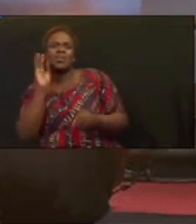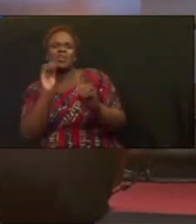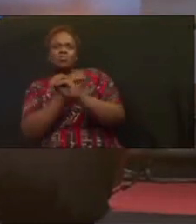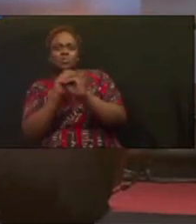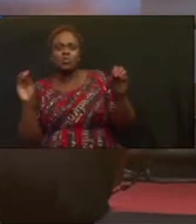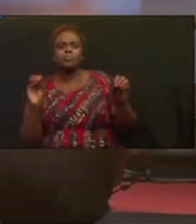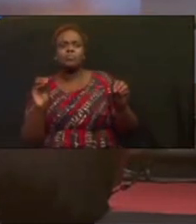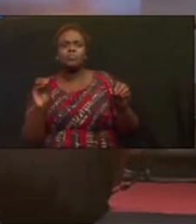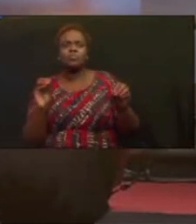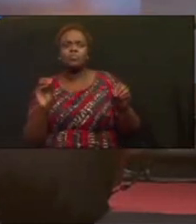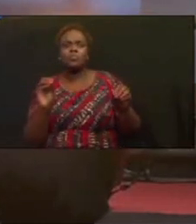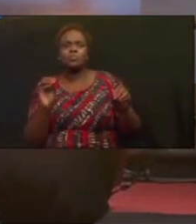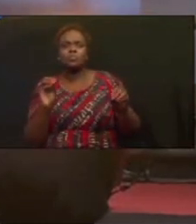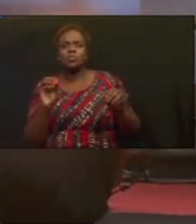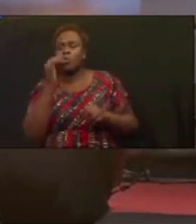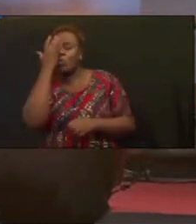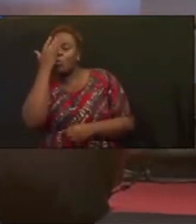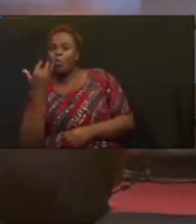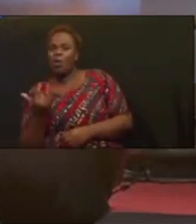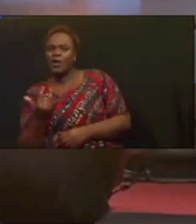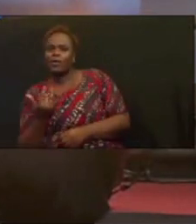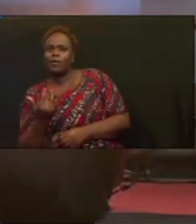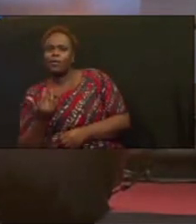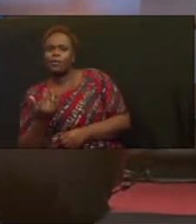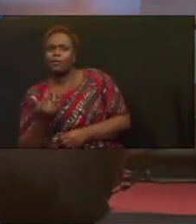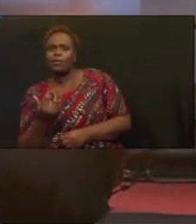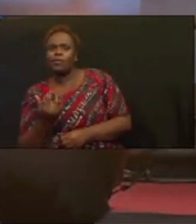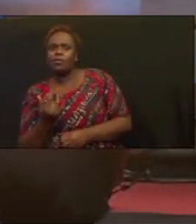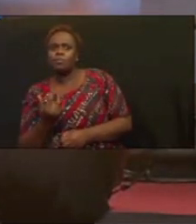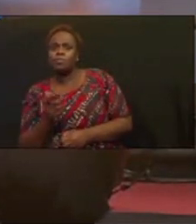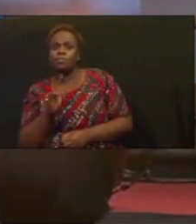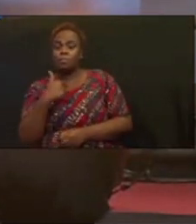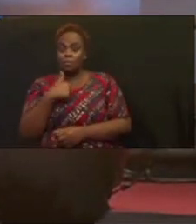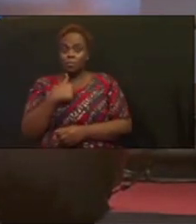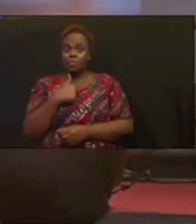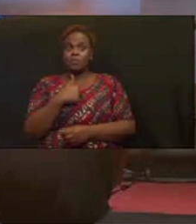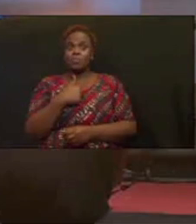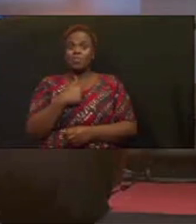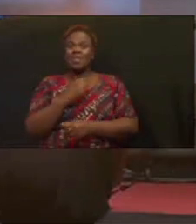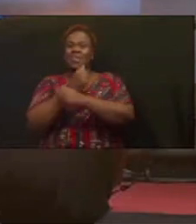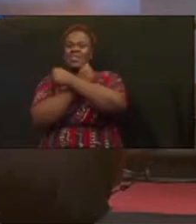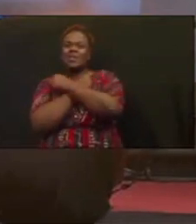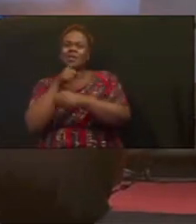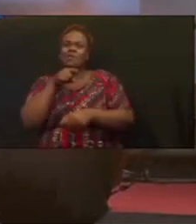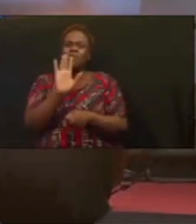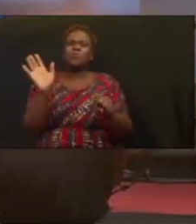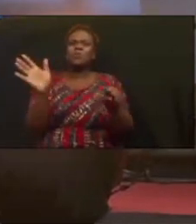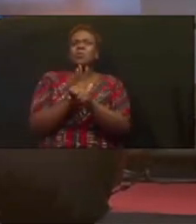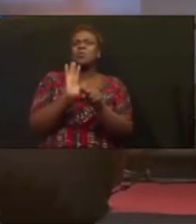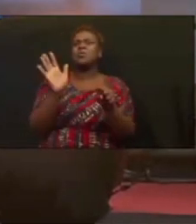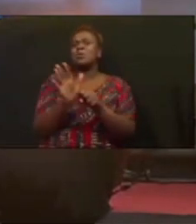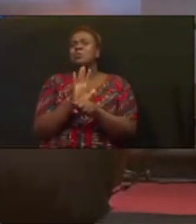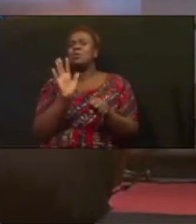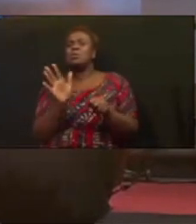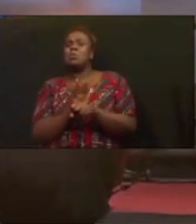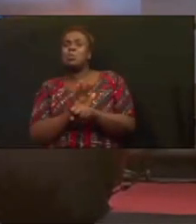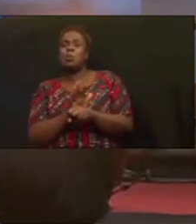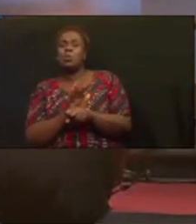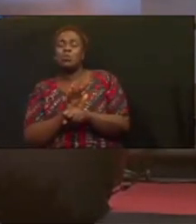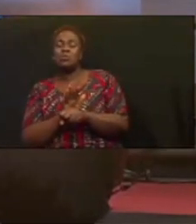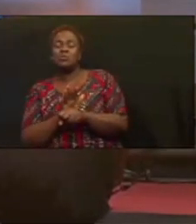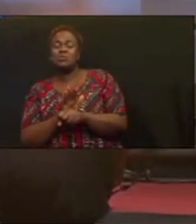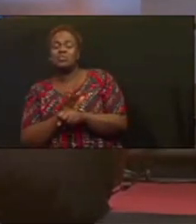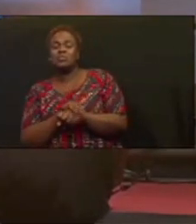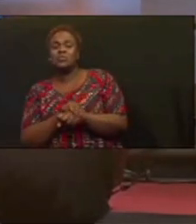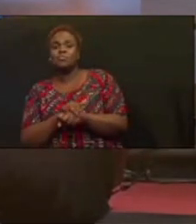water. Who is the cause? And they pointed to me. I said, me? I love you too much. I can't be that wicked to keep you in such a